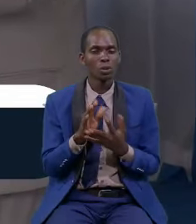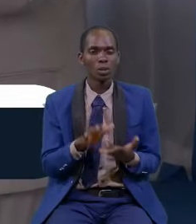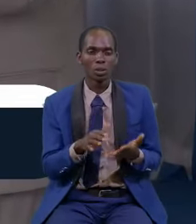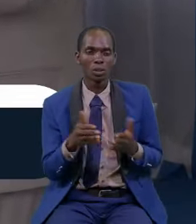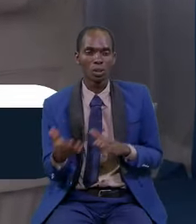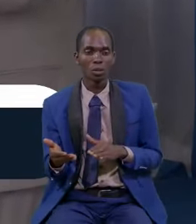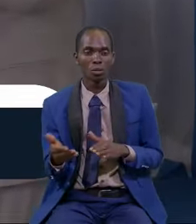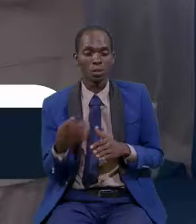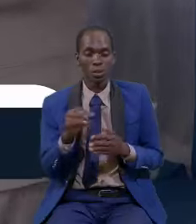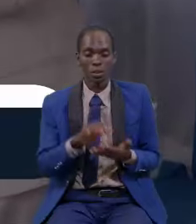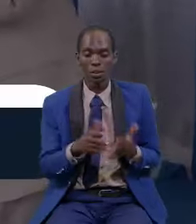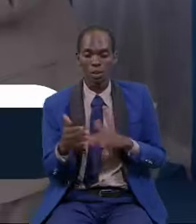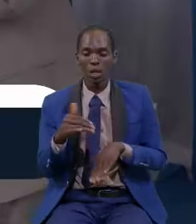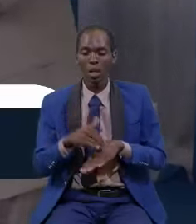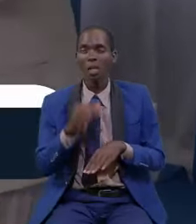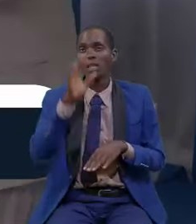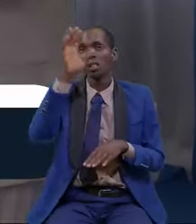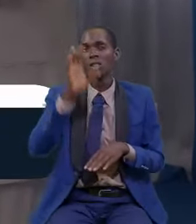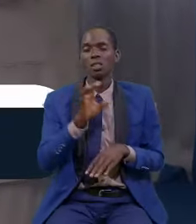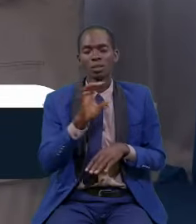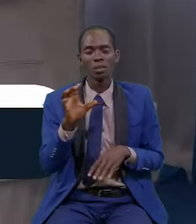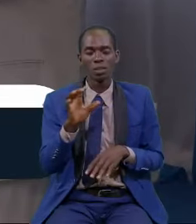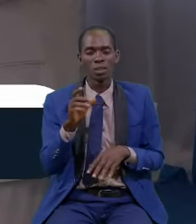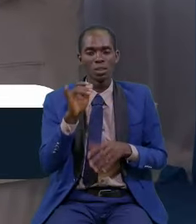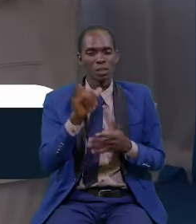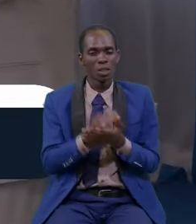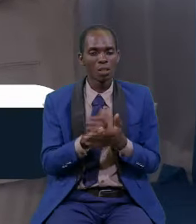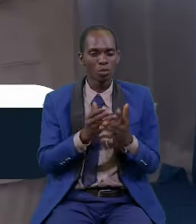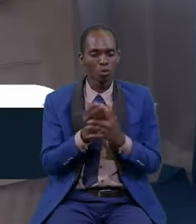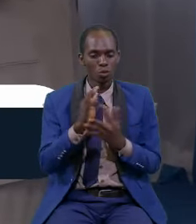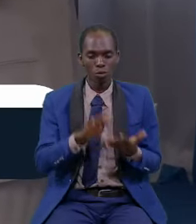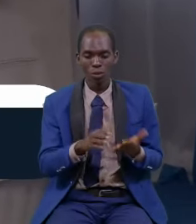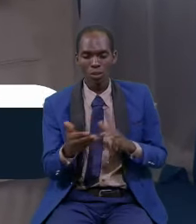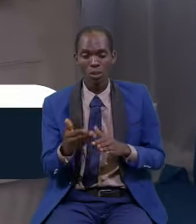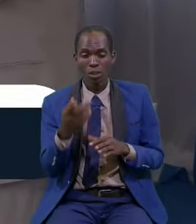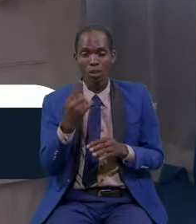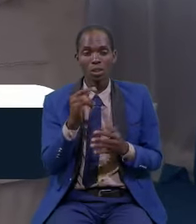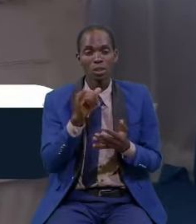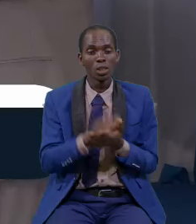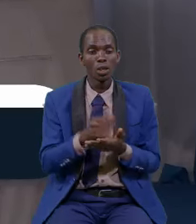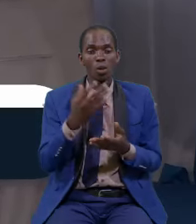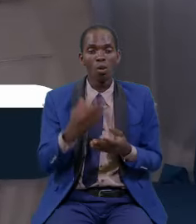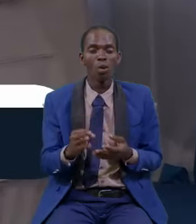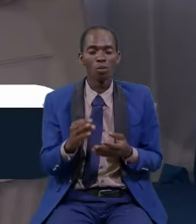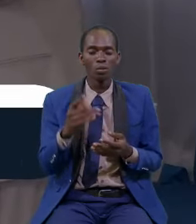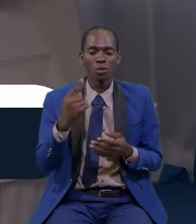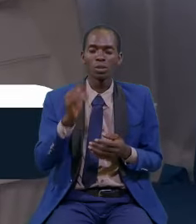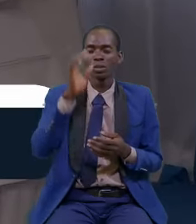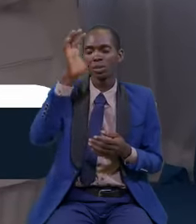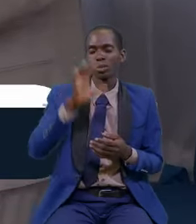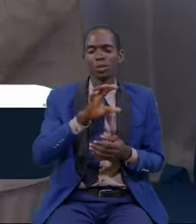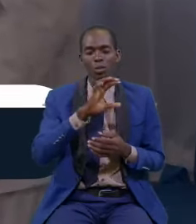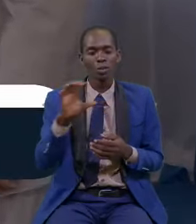Calvary, through death, the death at the cross, through death,